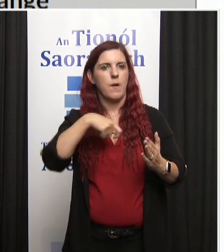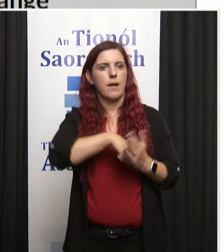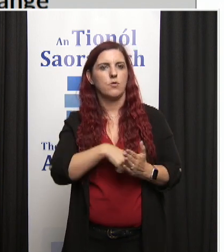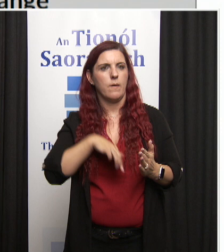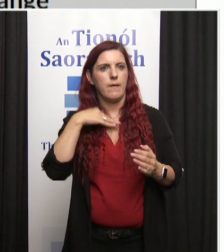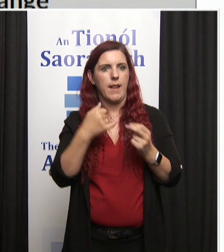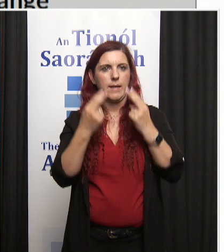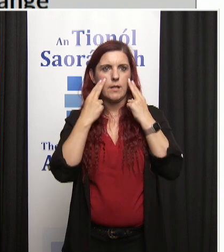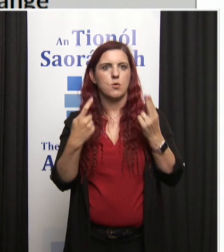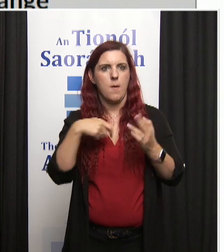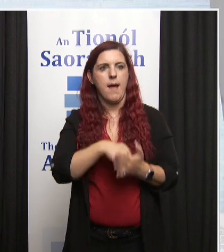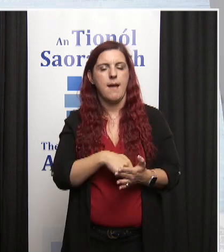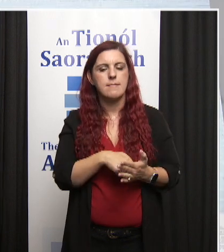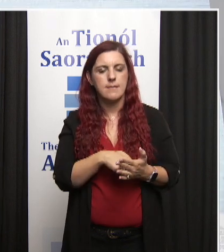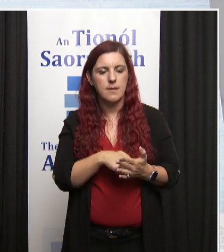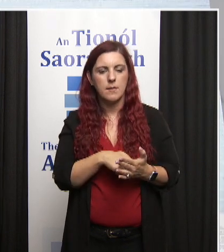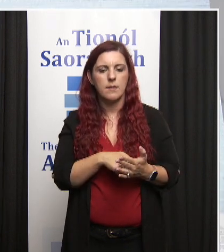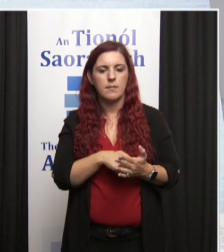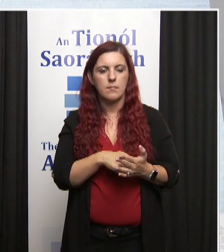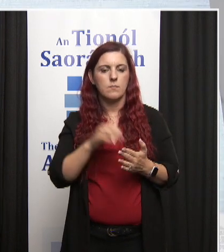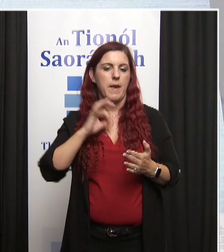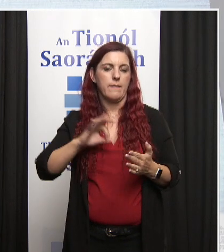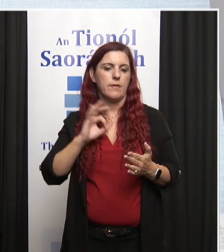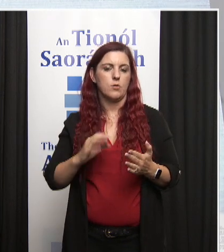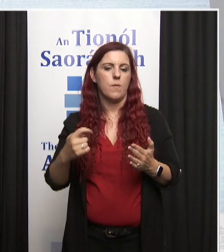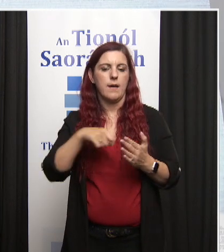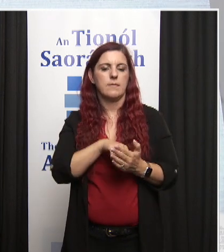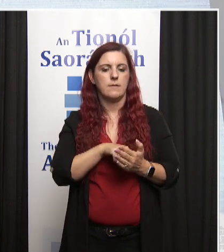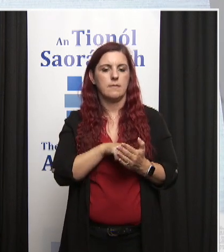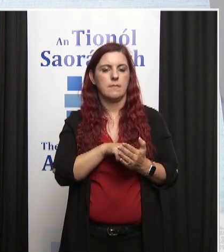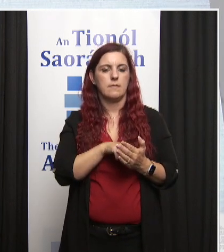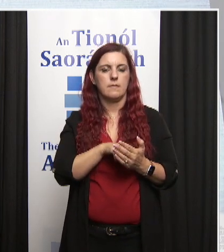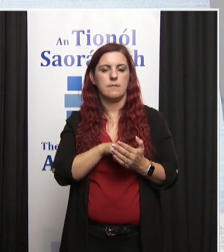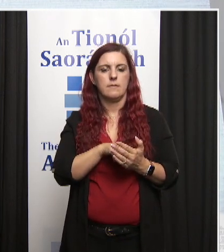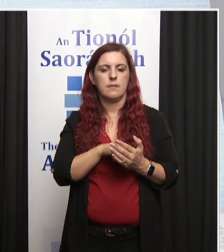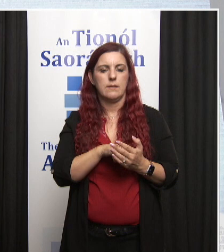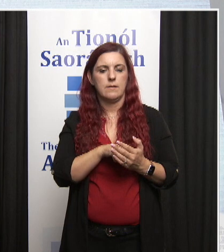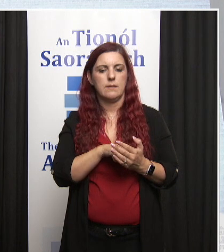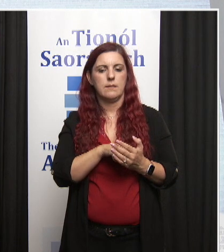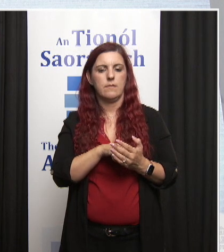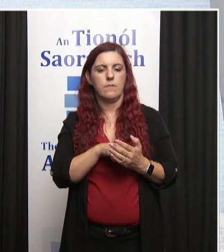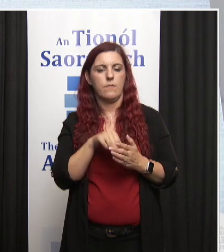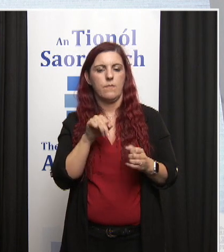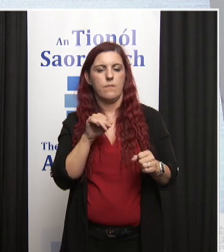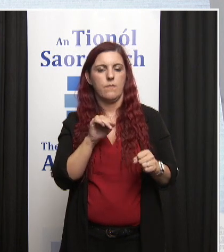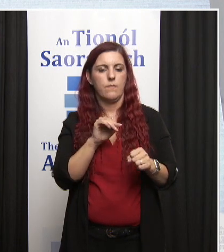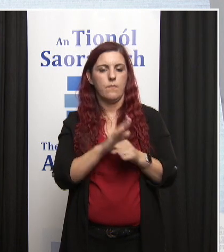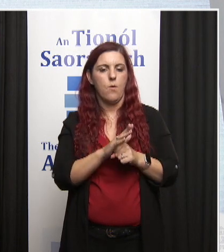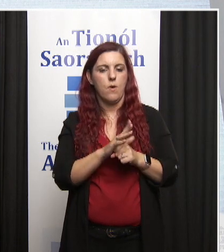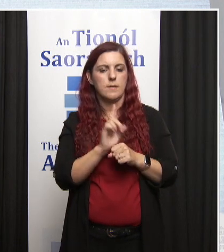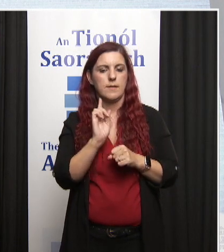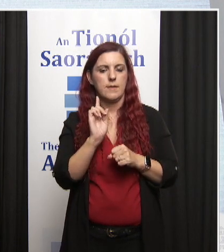we felt would be beneficial to be within the domain of directly elected mayor. That was